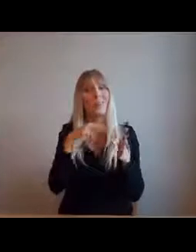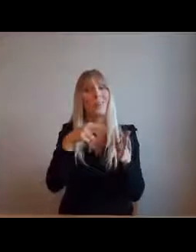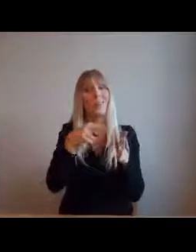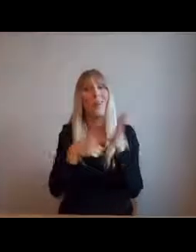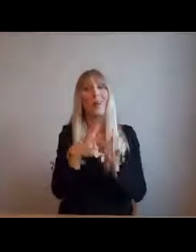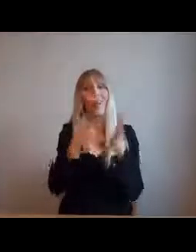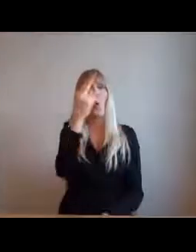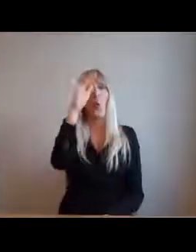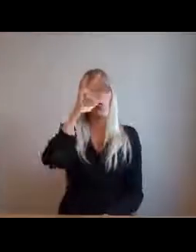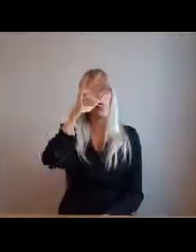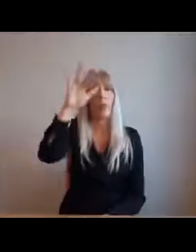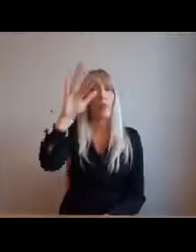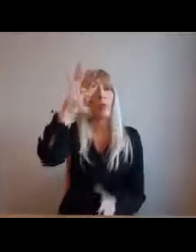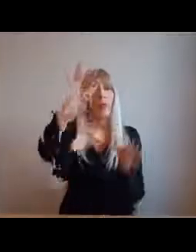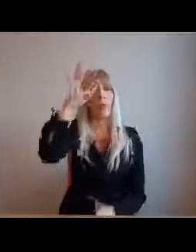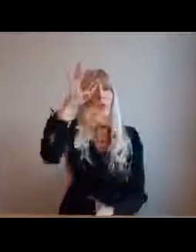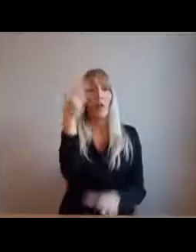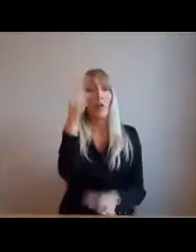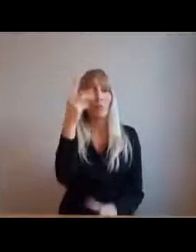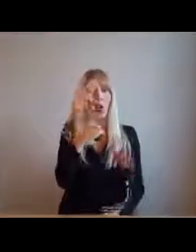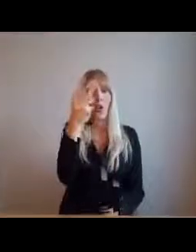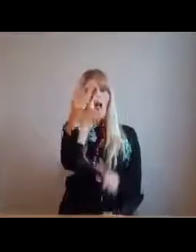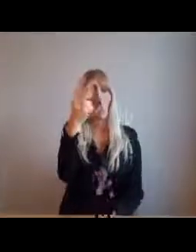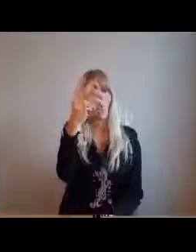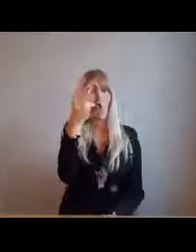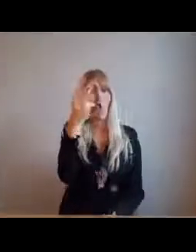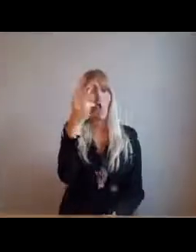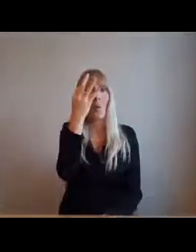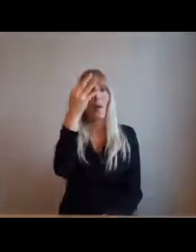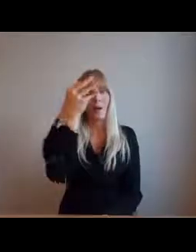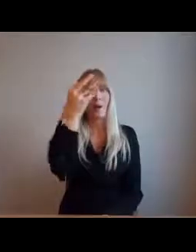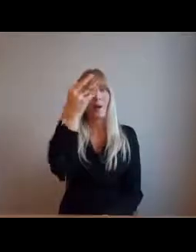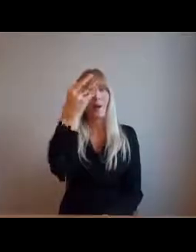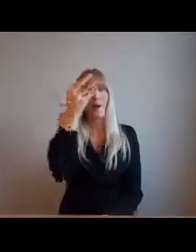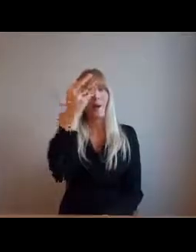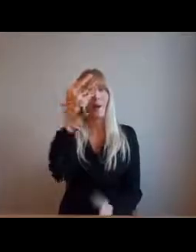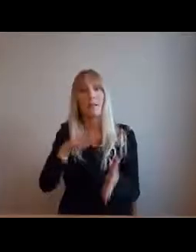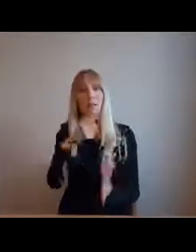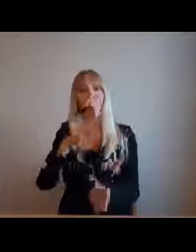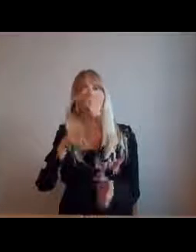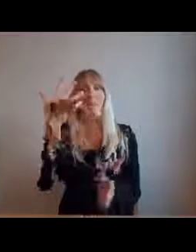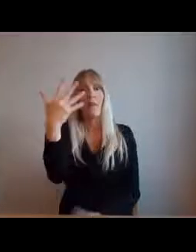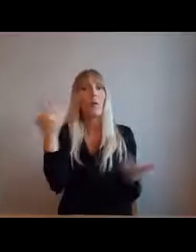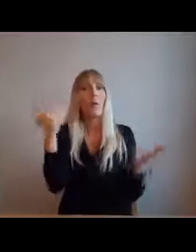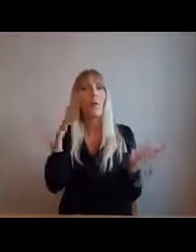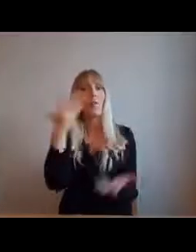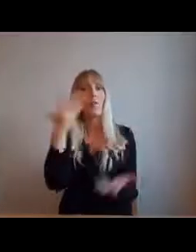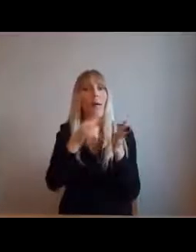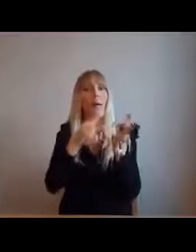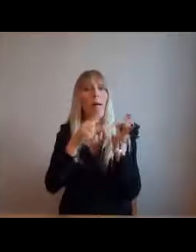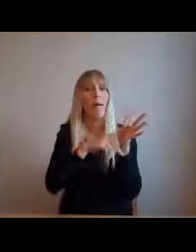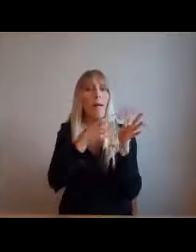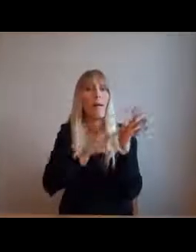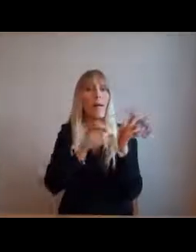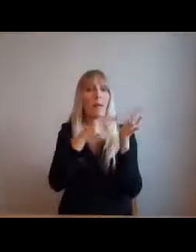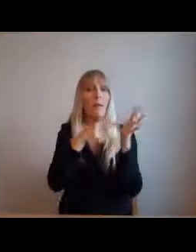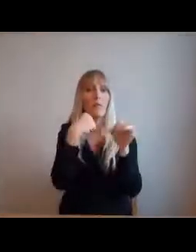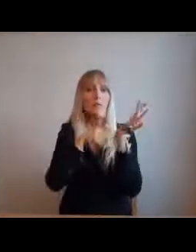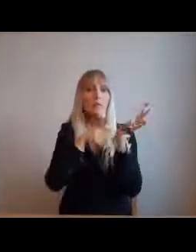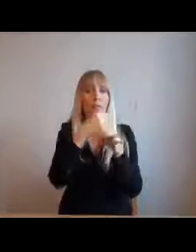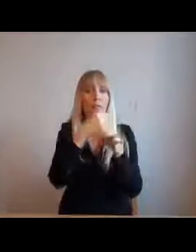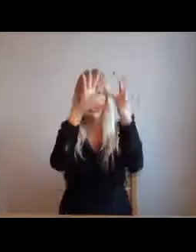to the A13 in Thurrock and the M25 in Havering. We're proposing a number